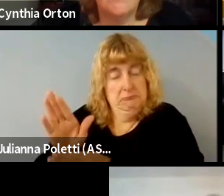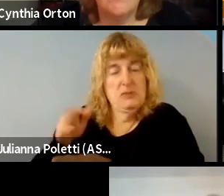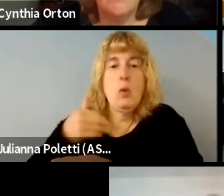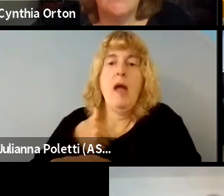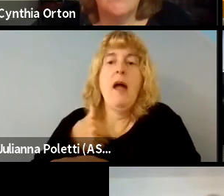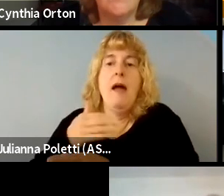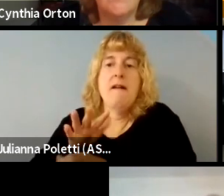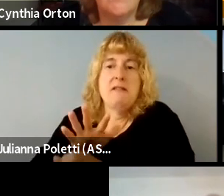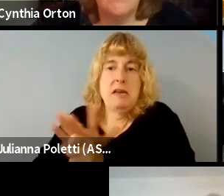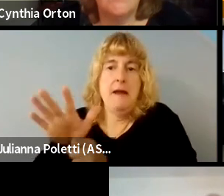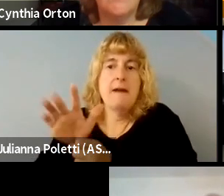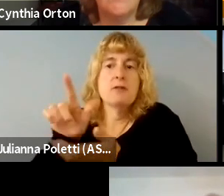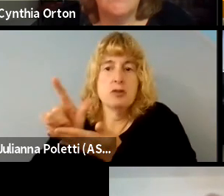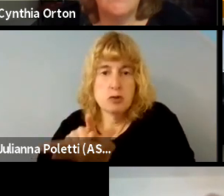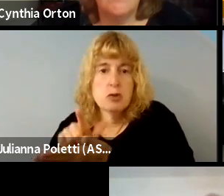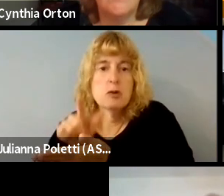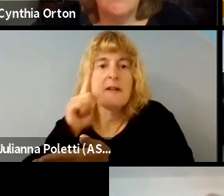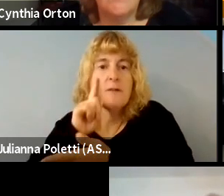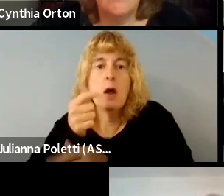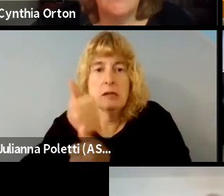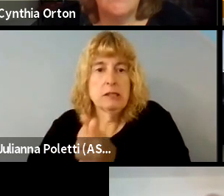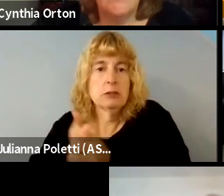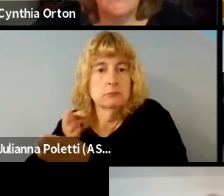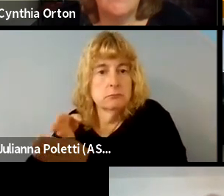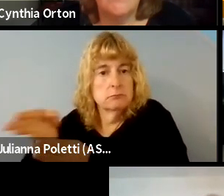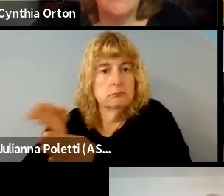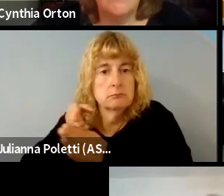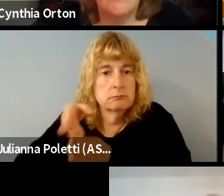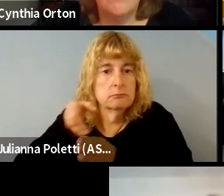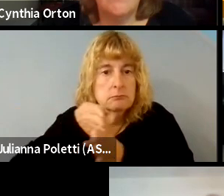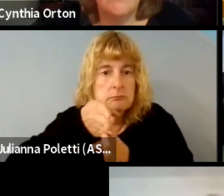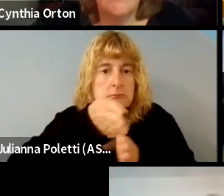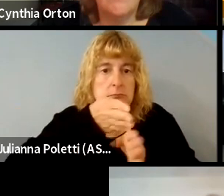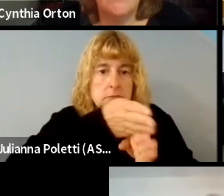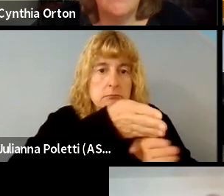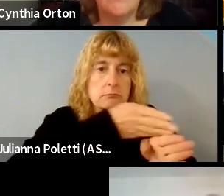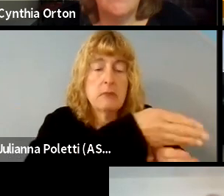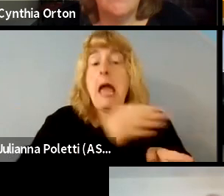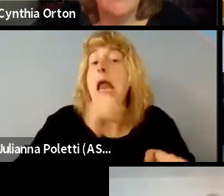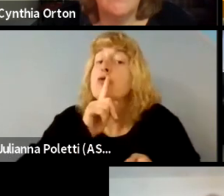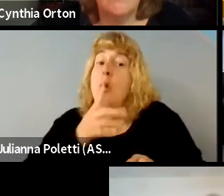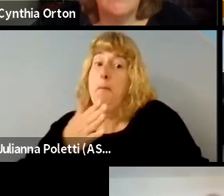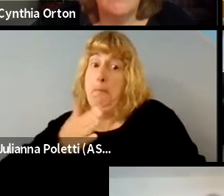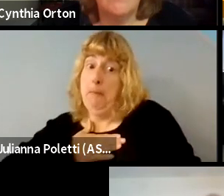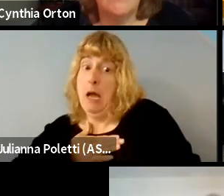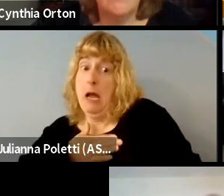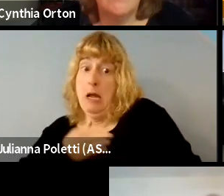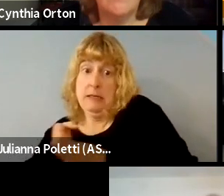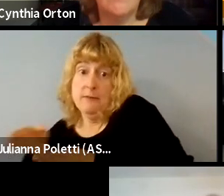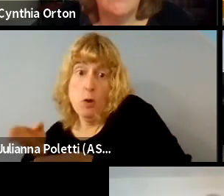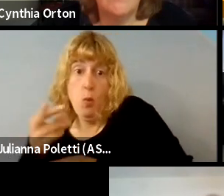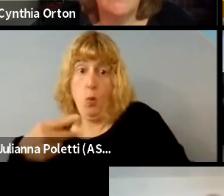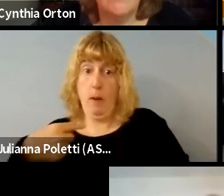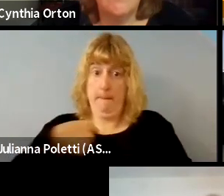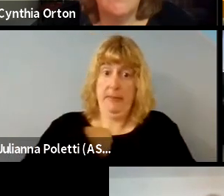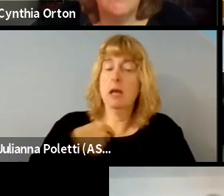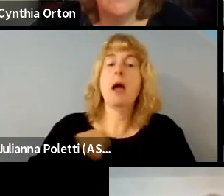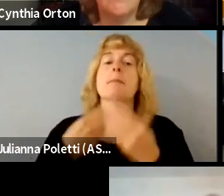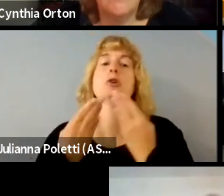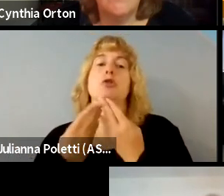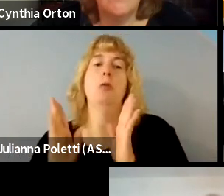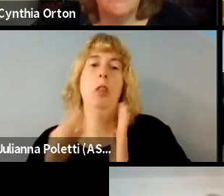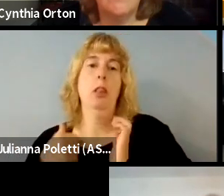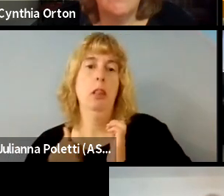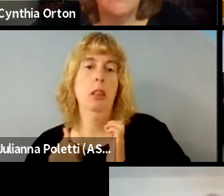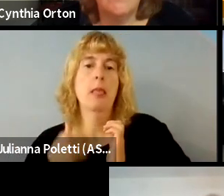all the areas of law necessary. So I'm not sure it's going to be my division or even myself. Again, I'm a generalist, and that's why I was so